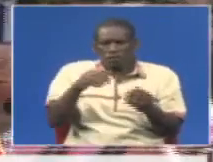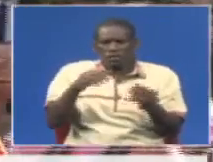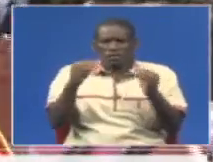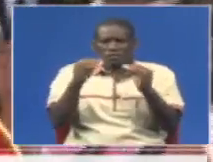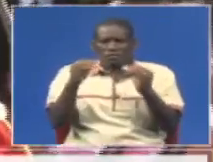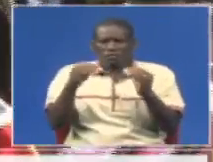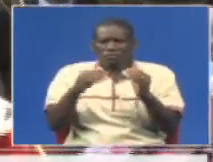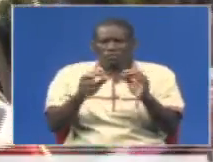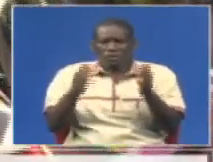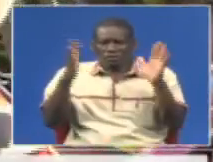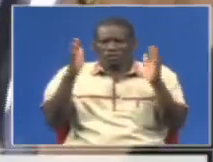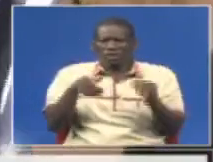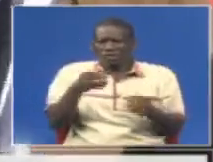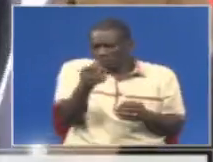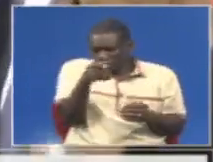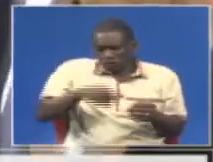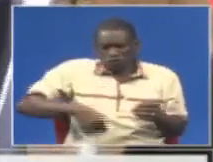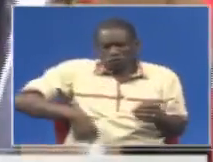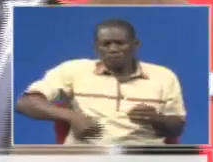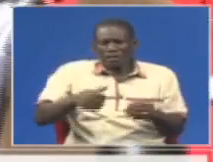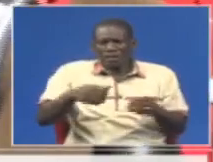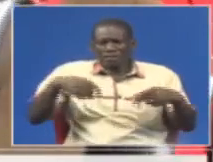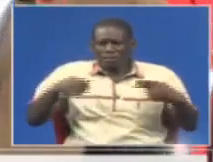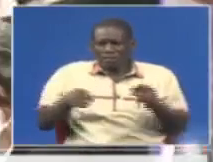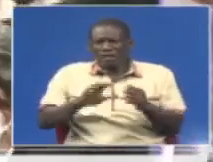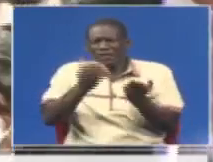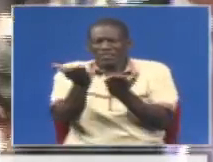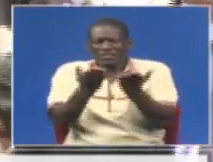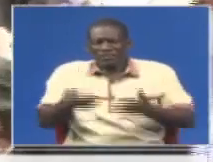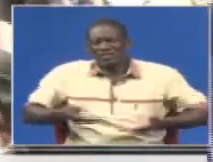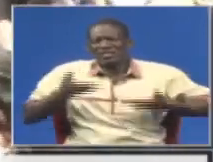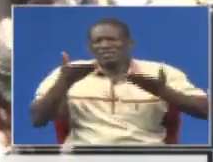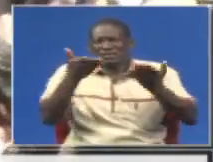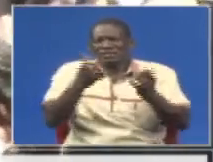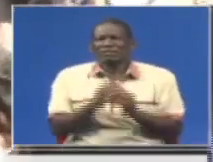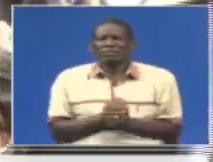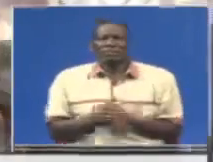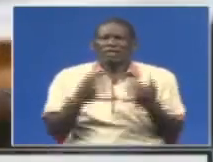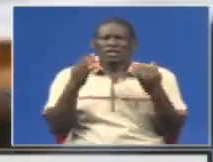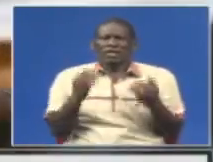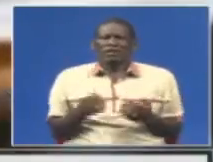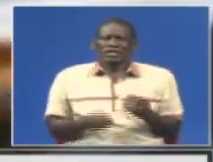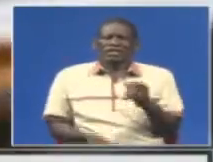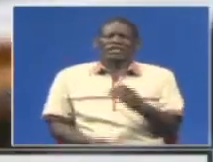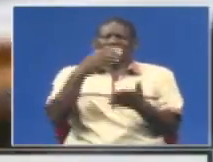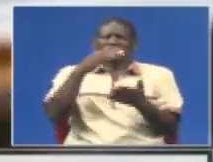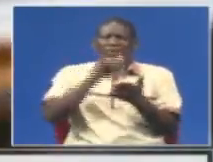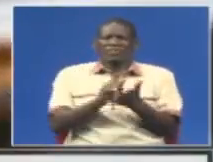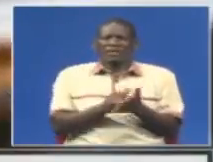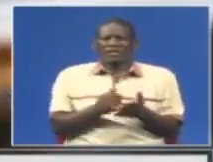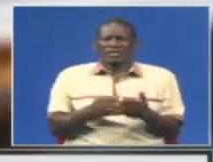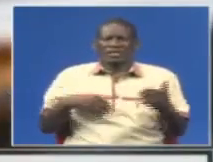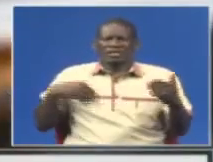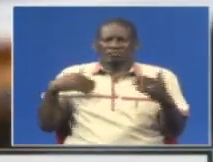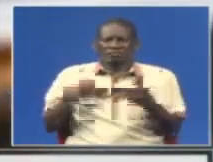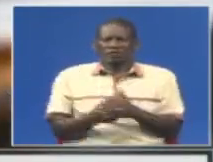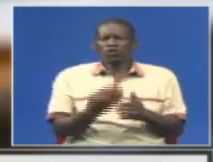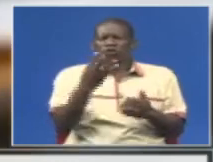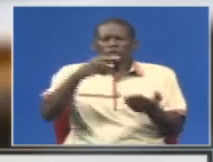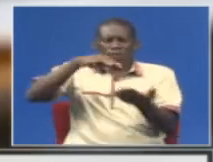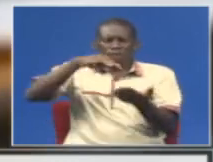These monies were to pay suppliers and other service providers. Now it is turning out that up to 4 million